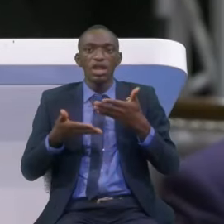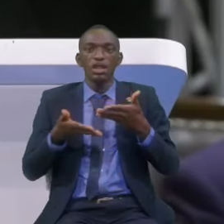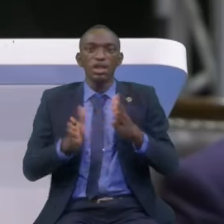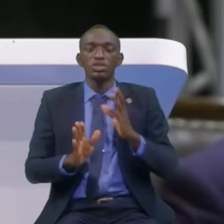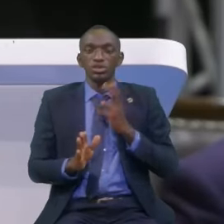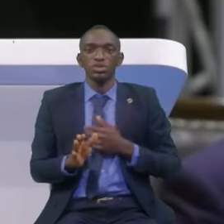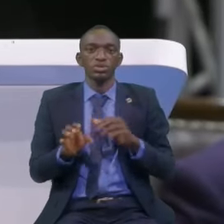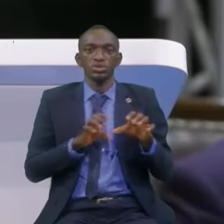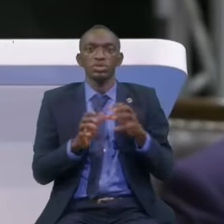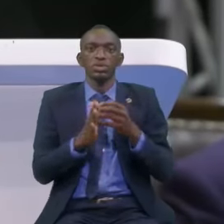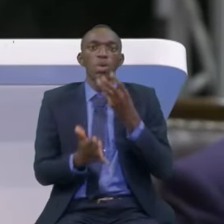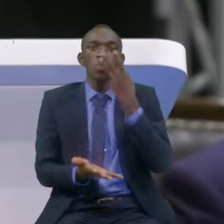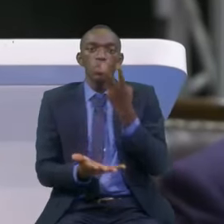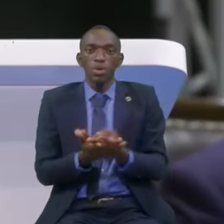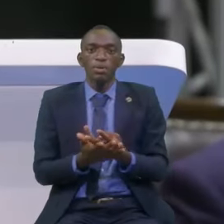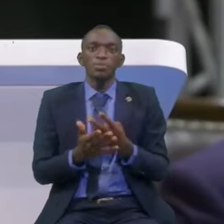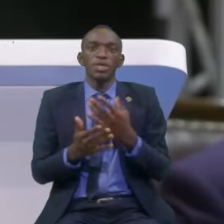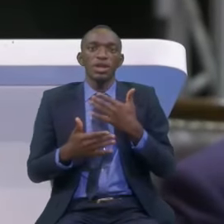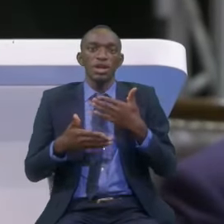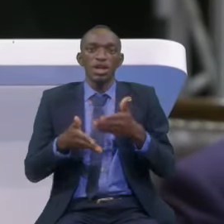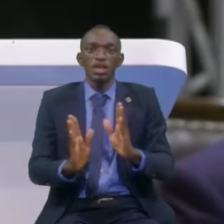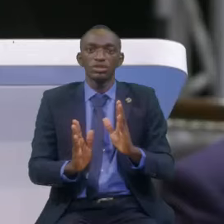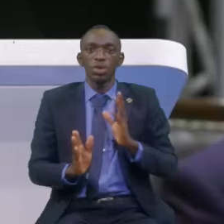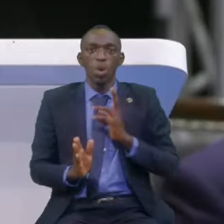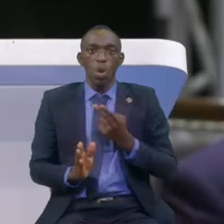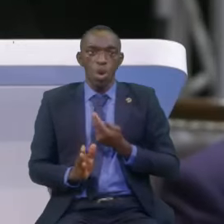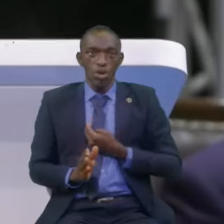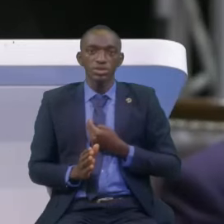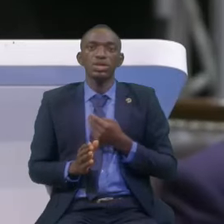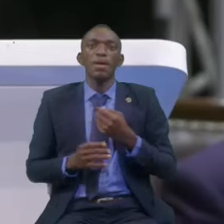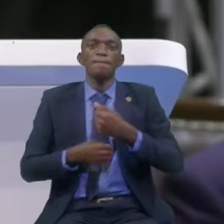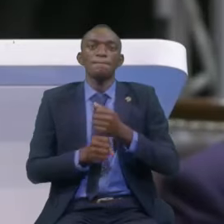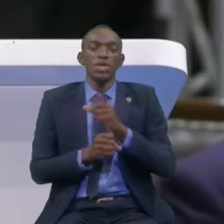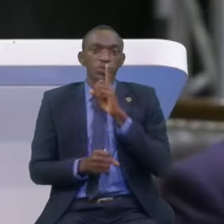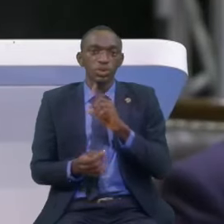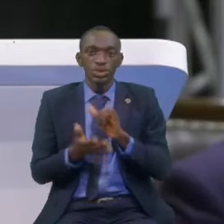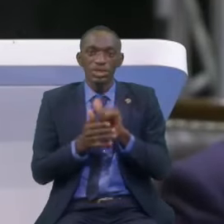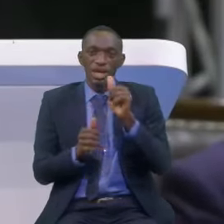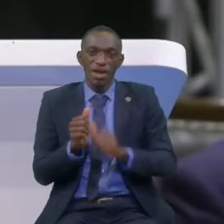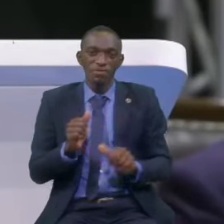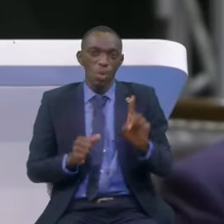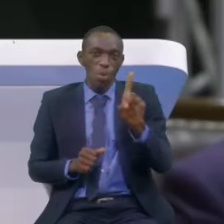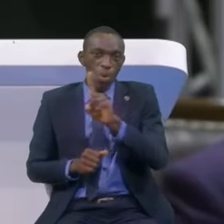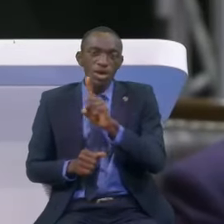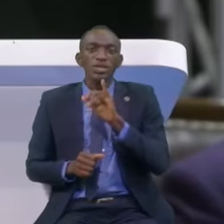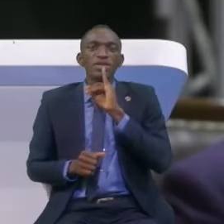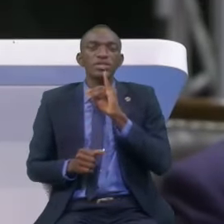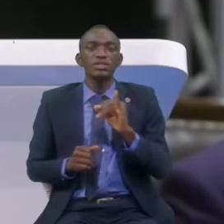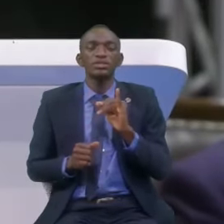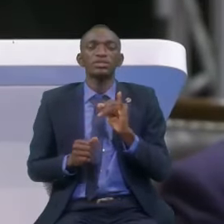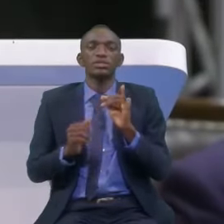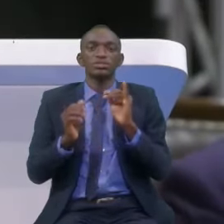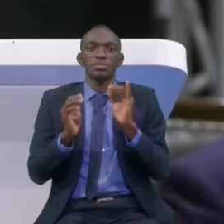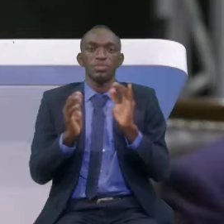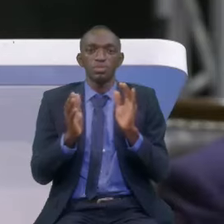that everyone is attended to. I hope people have gone to the main road.